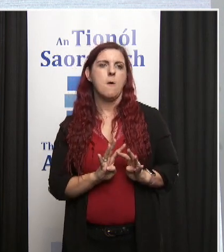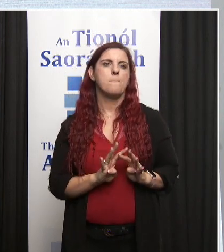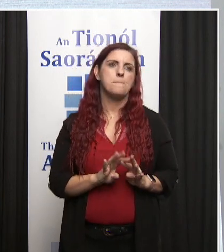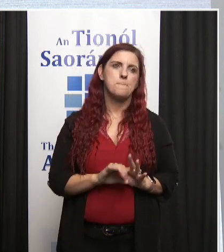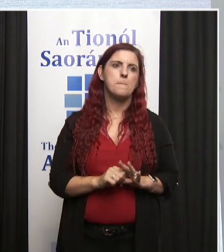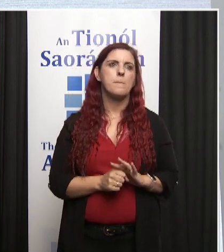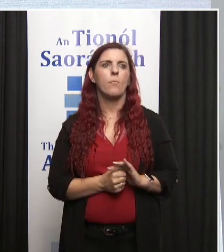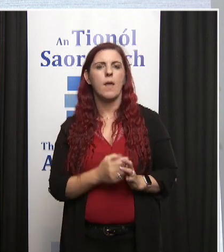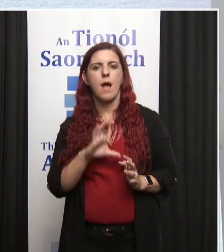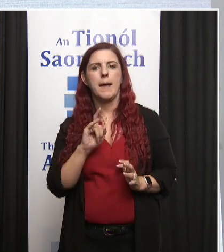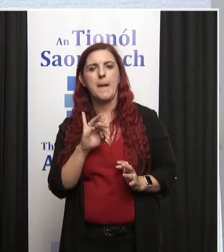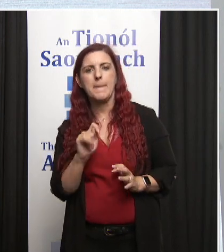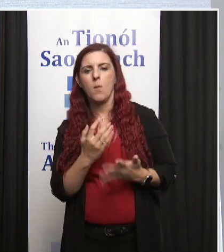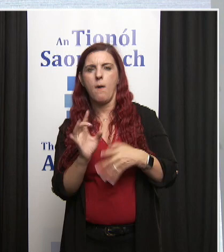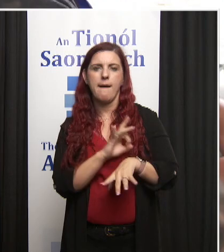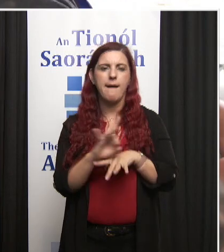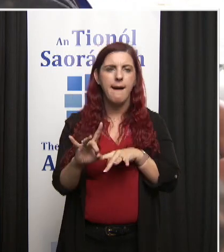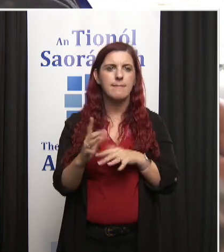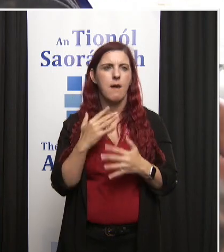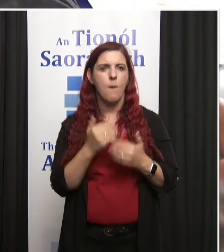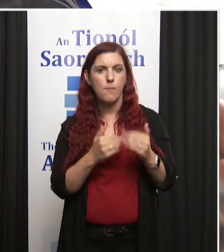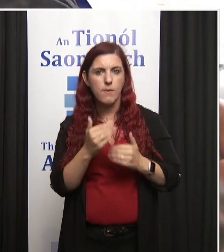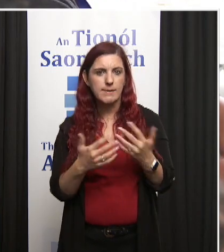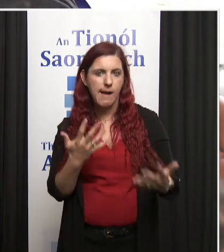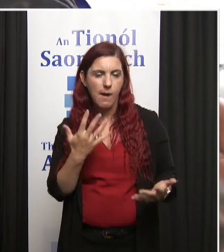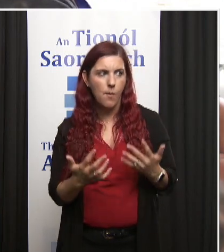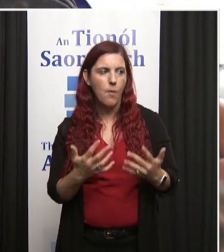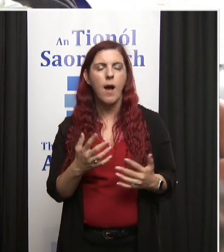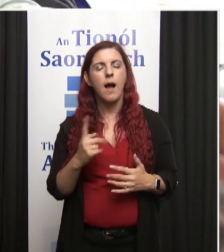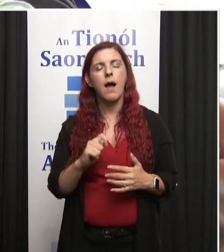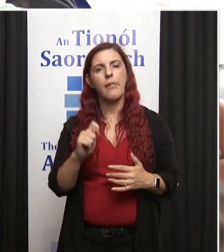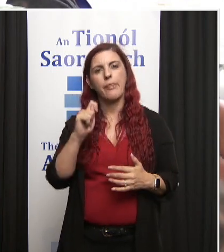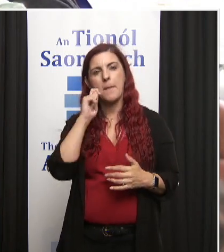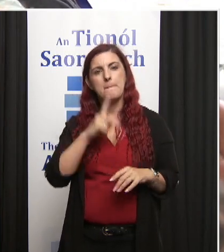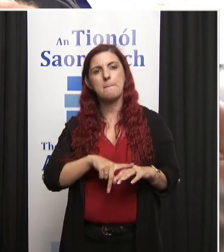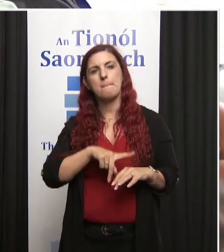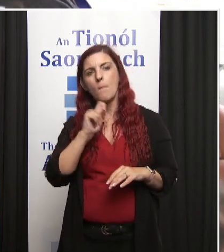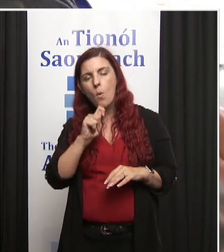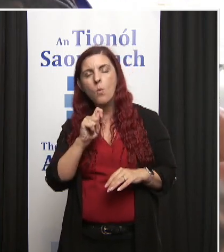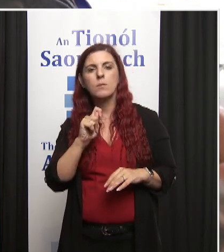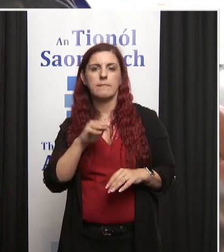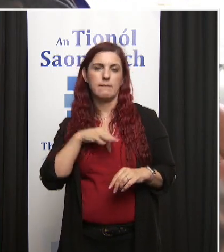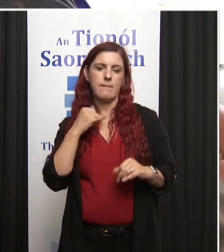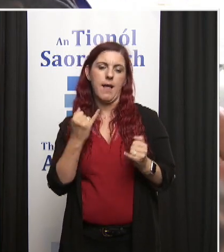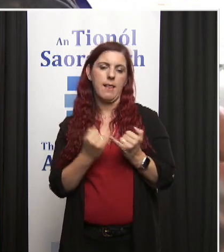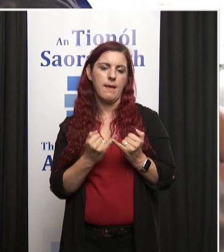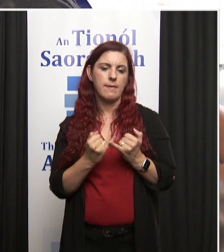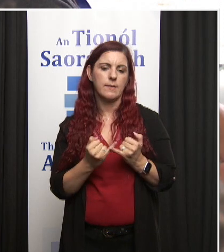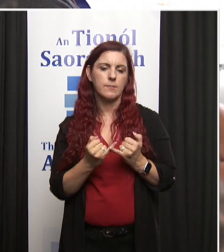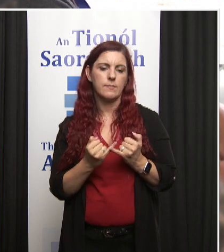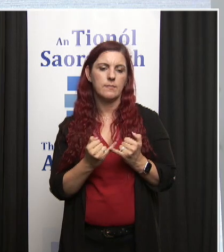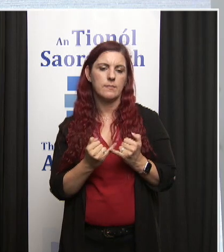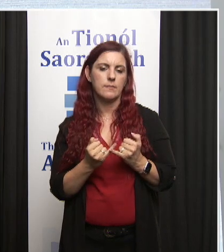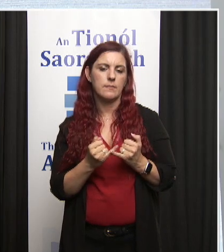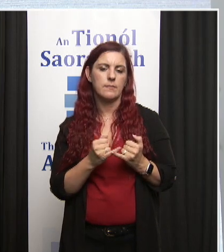what kind of cabinet there should be or how that should operate. I think the majority thought that